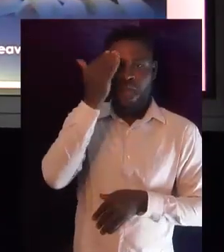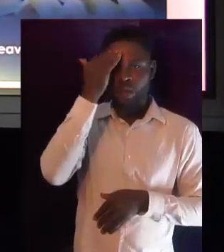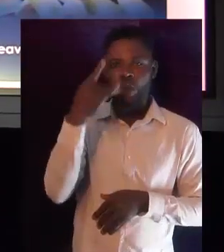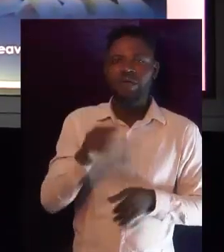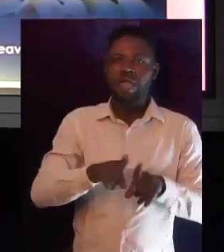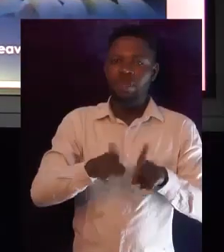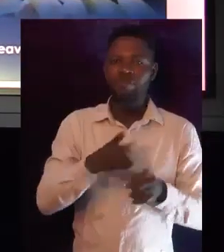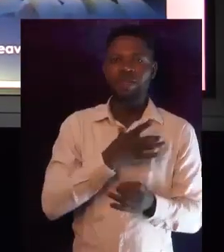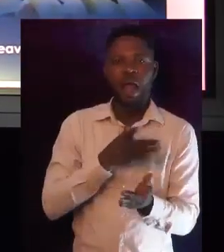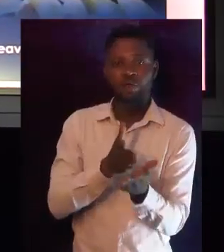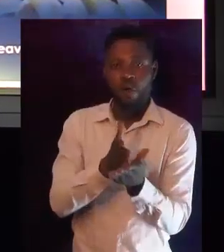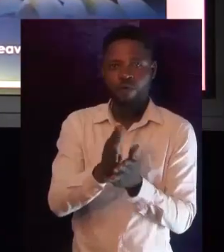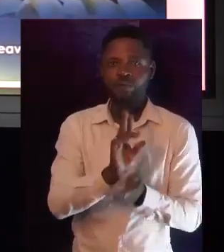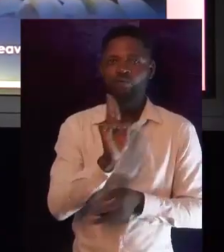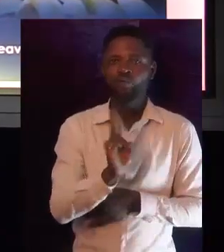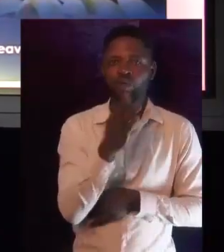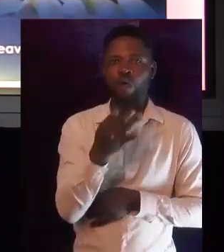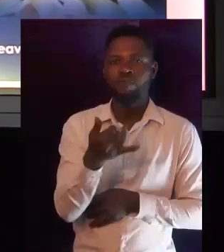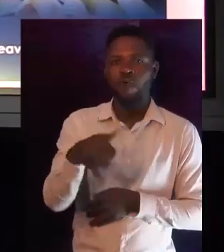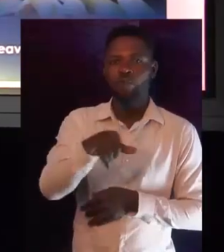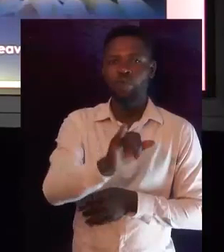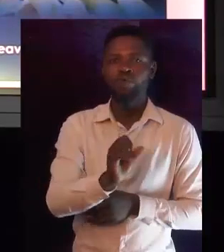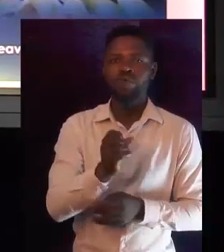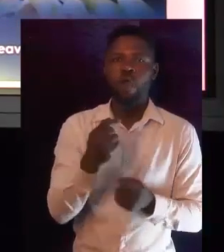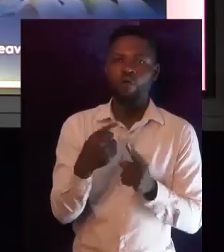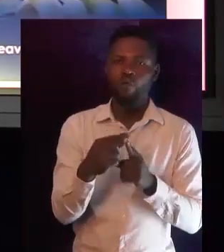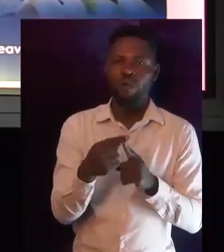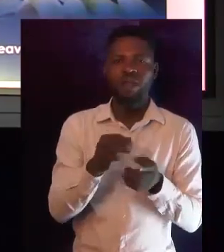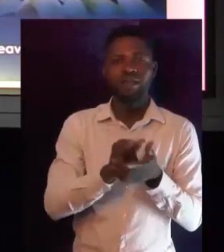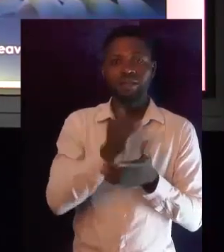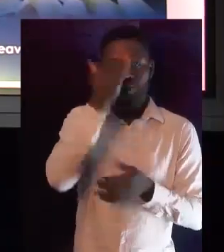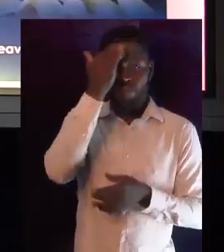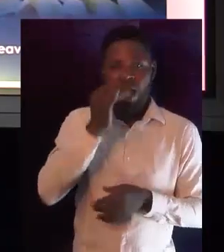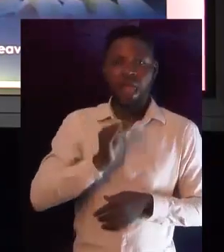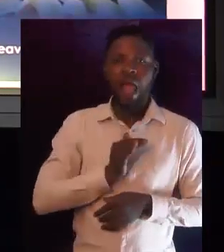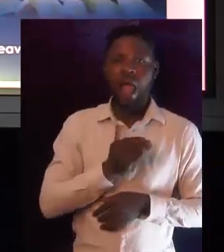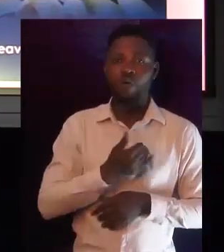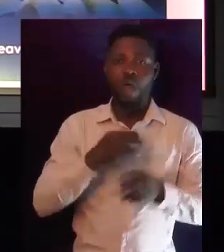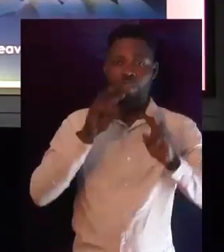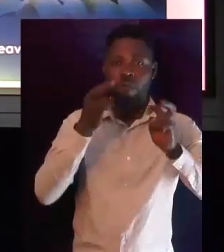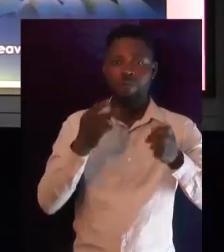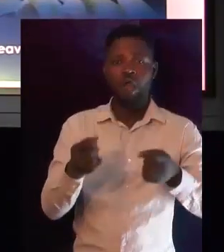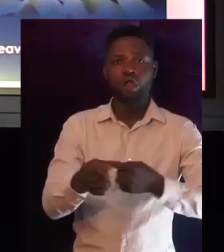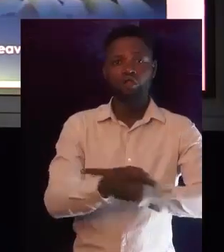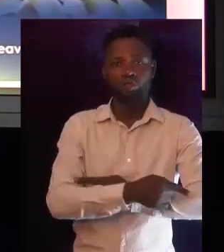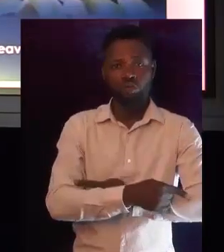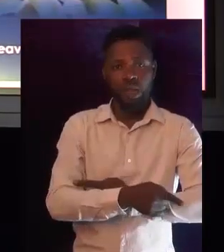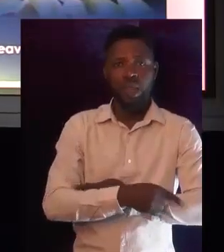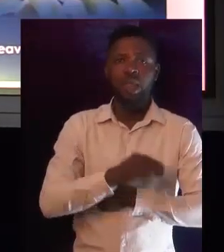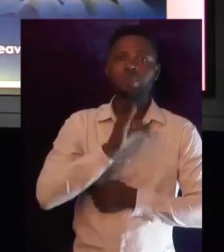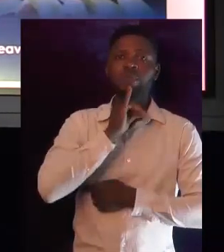will know the difference and the correct usage of those words. And that is why our topic today is